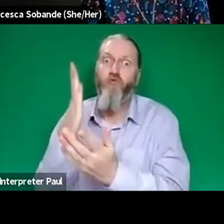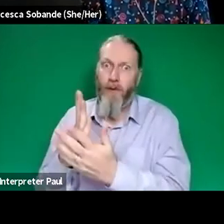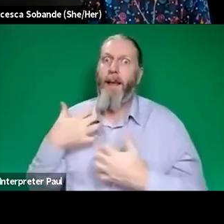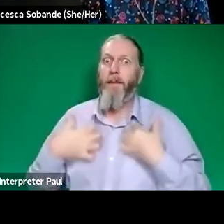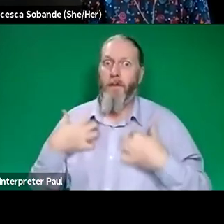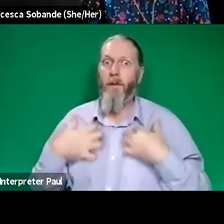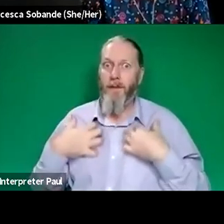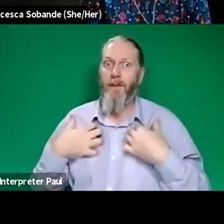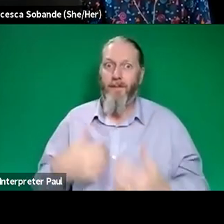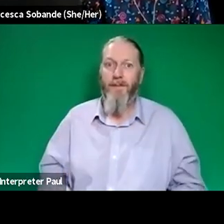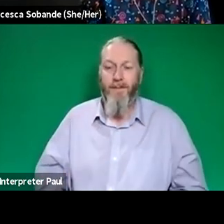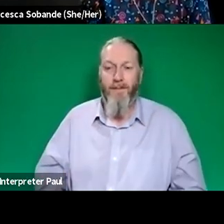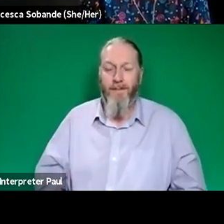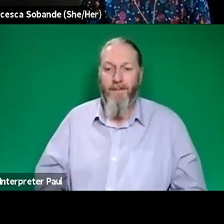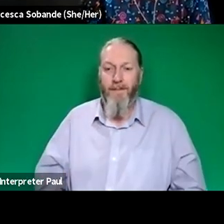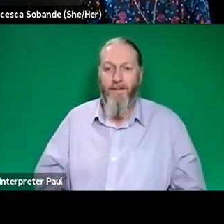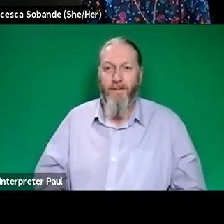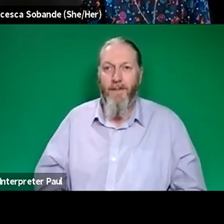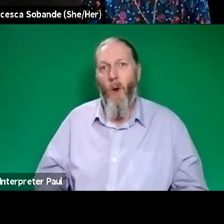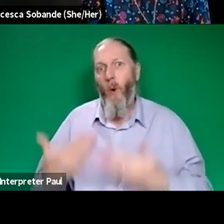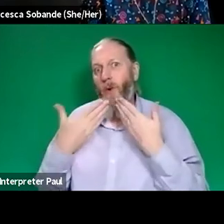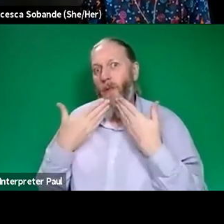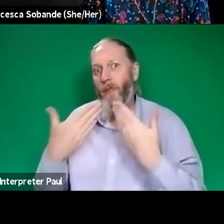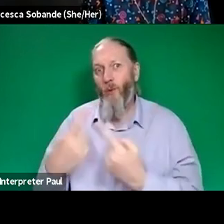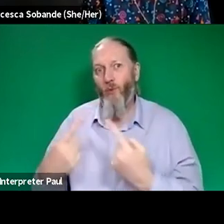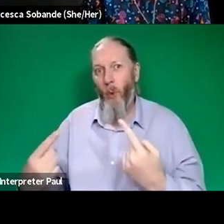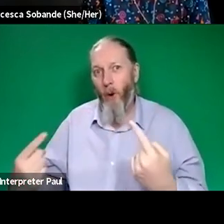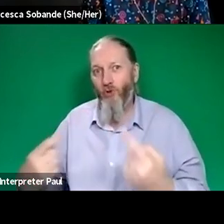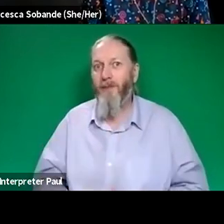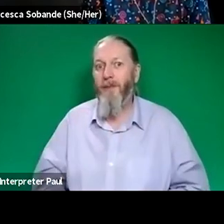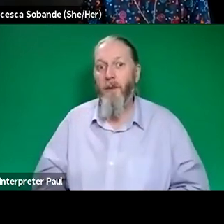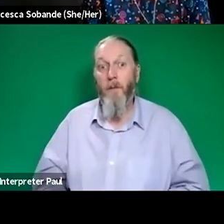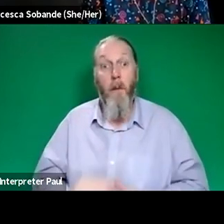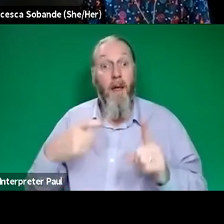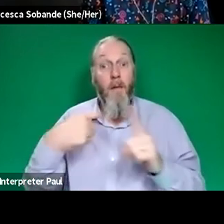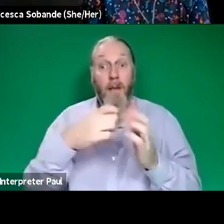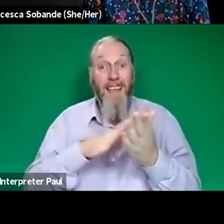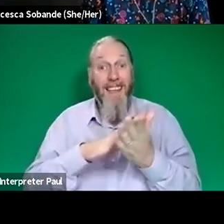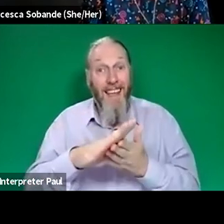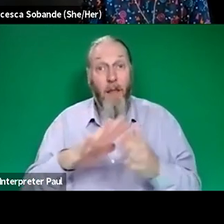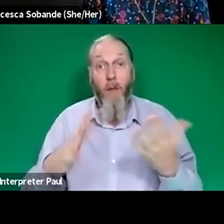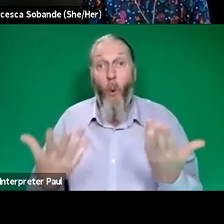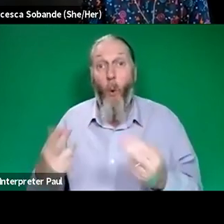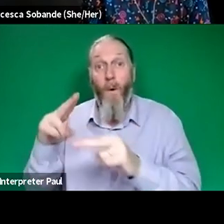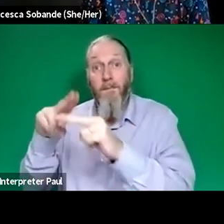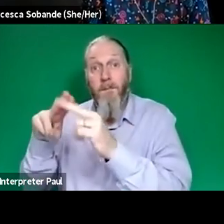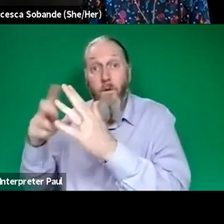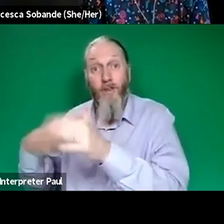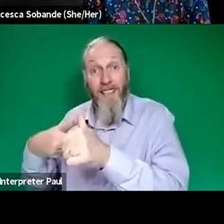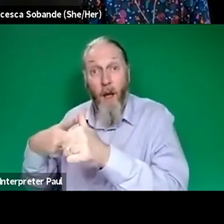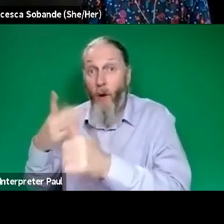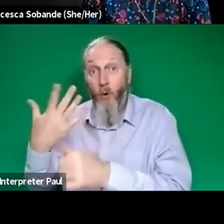Thank you so much, Khadija. I wonder if Keith and or Francesca has anything to add?